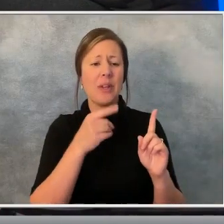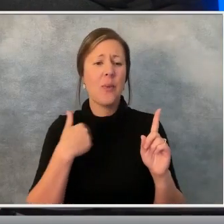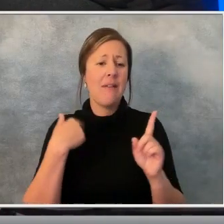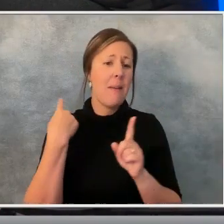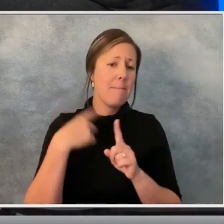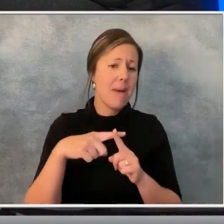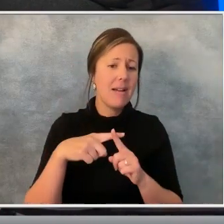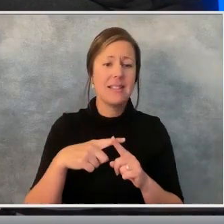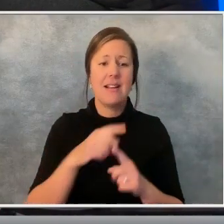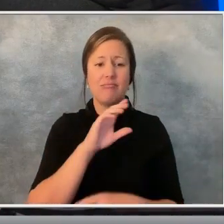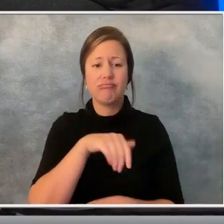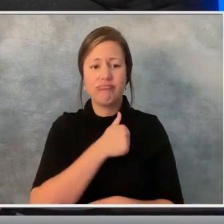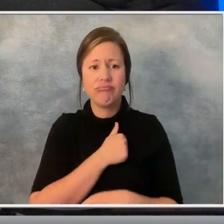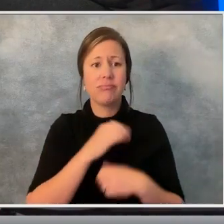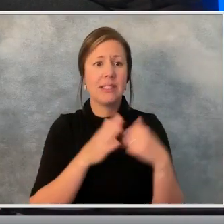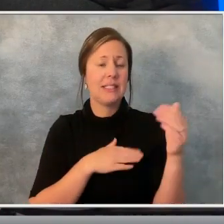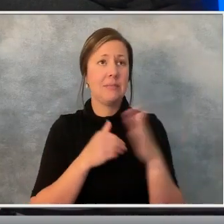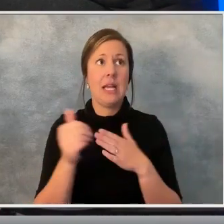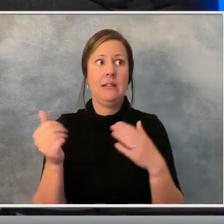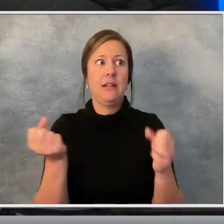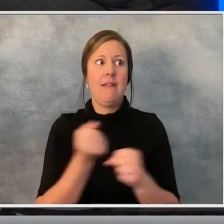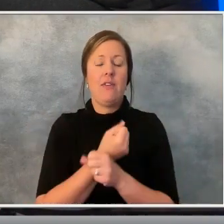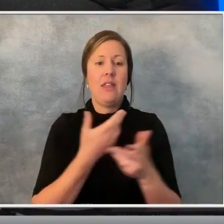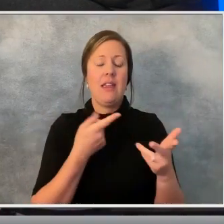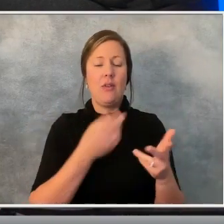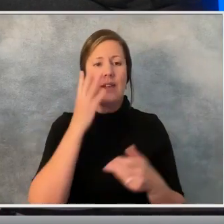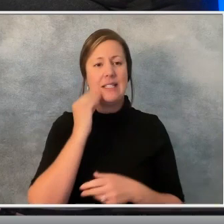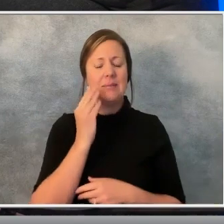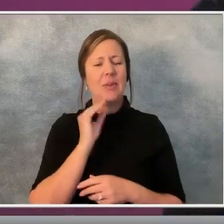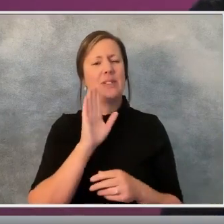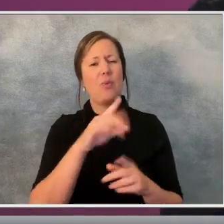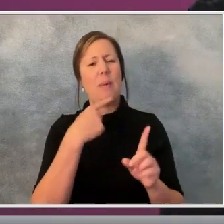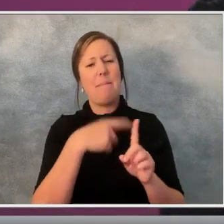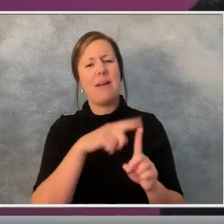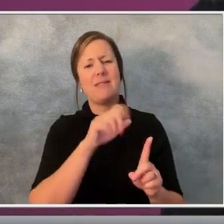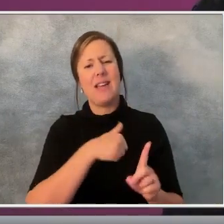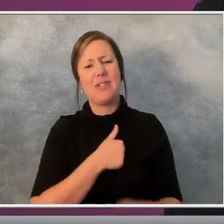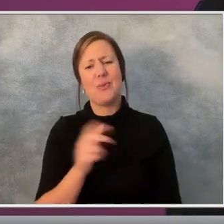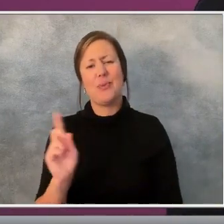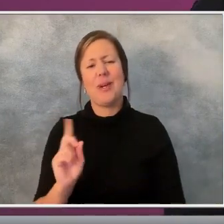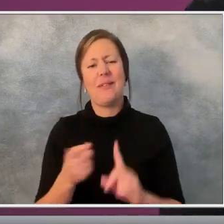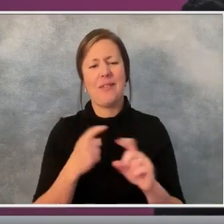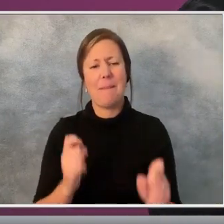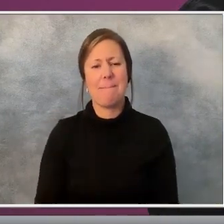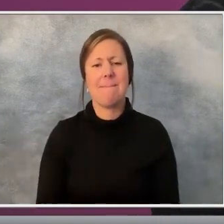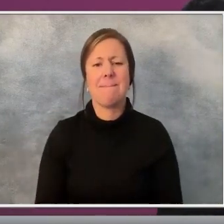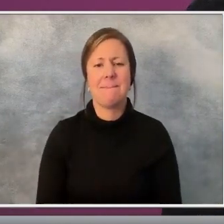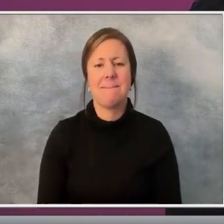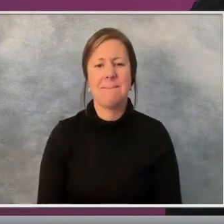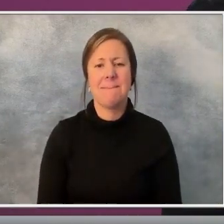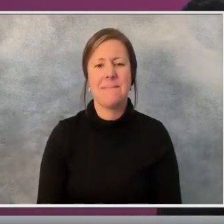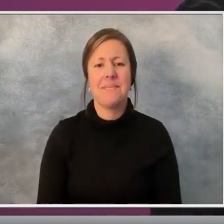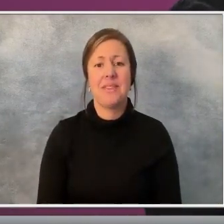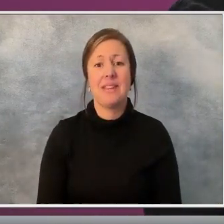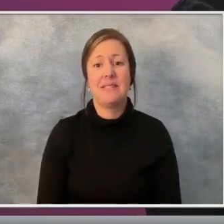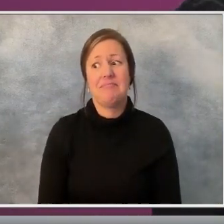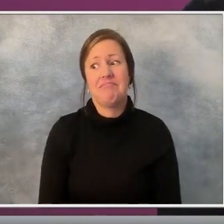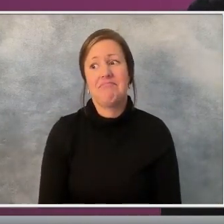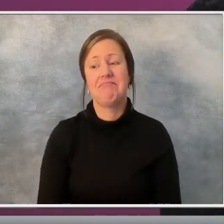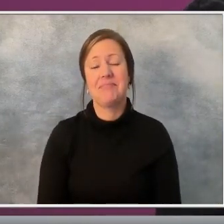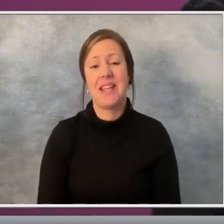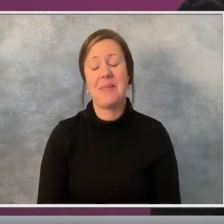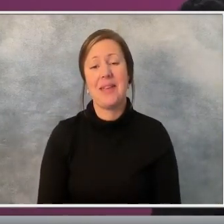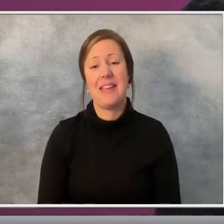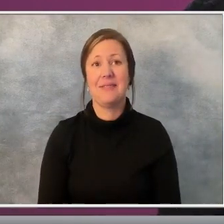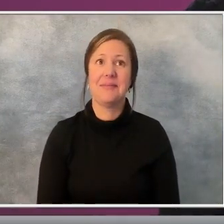every curveball life has thrown at you. Where do you get that from? Well, I don't know. My mother's a good person,